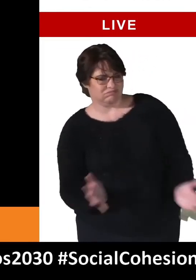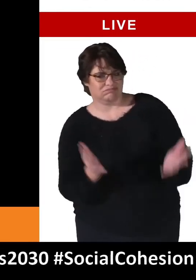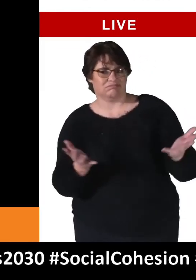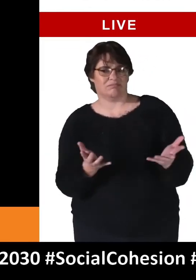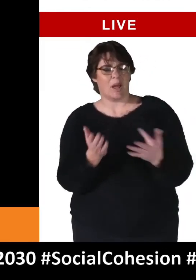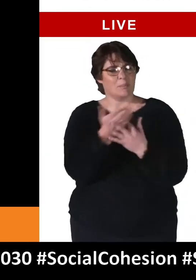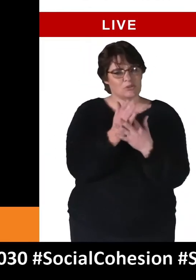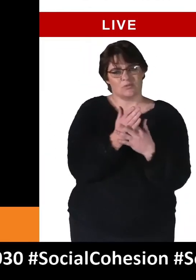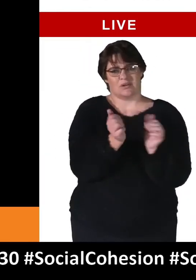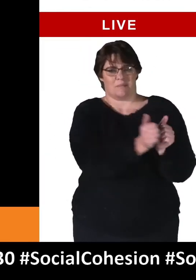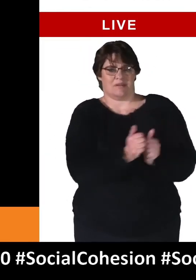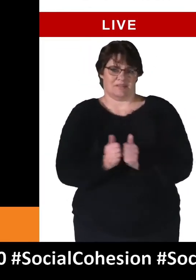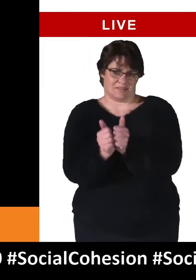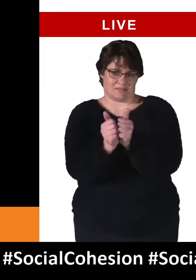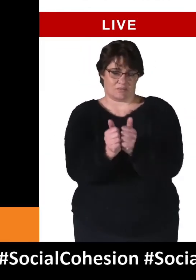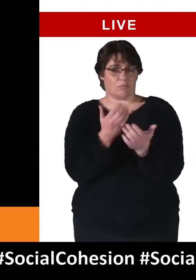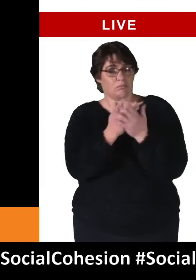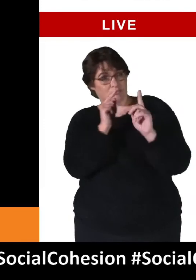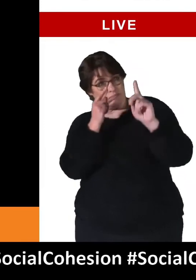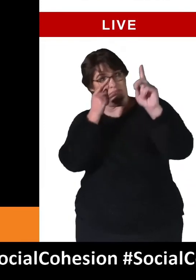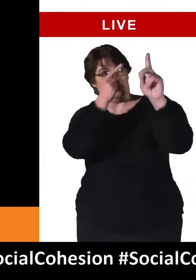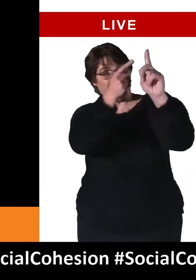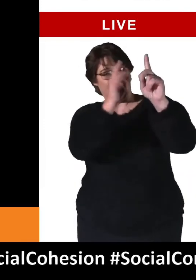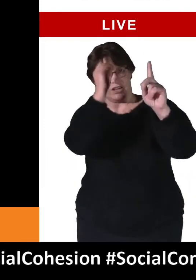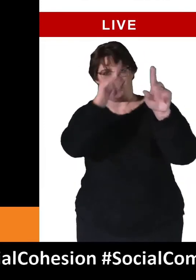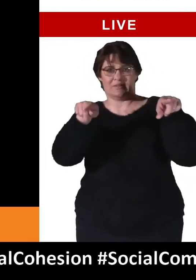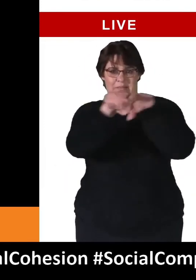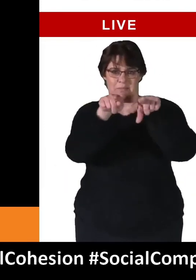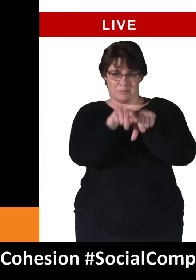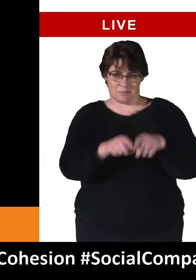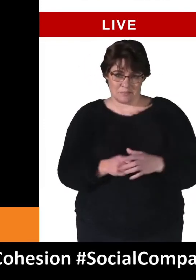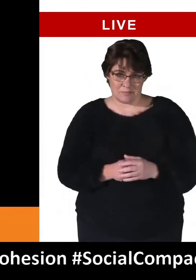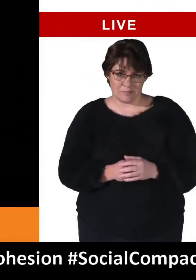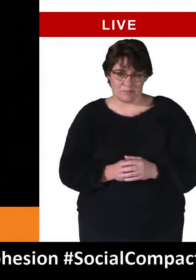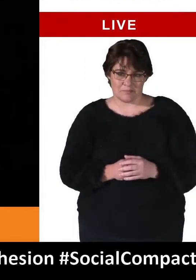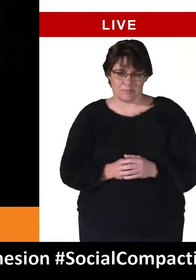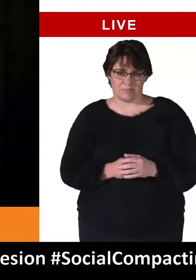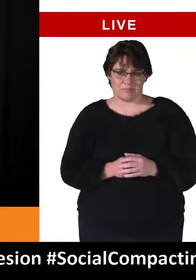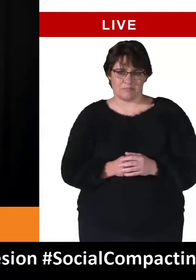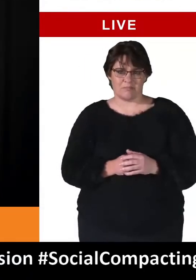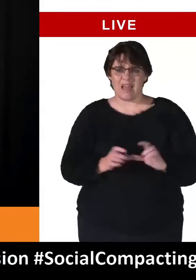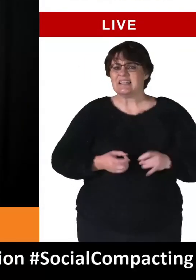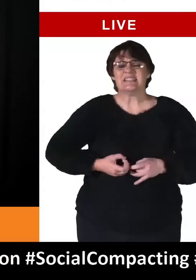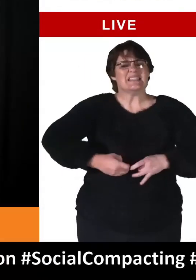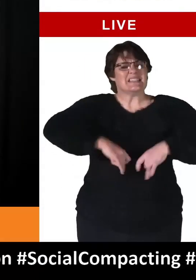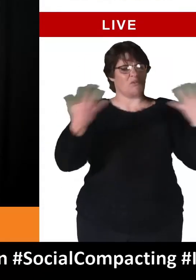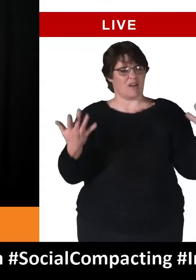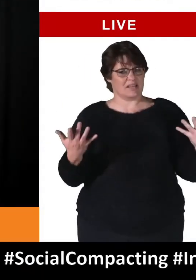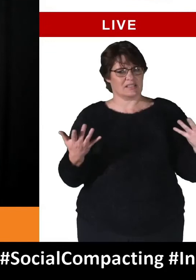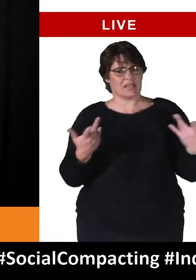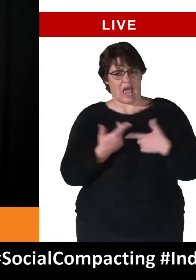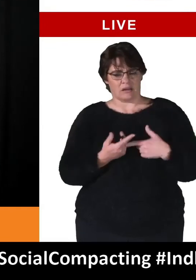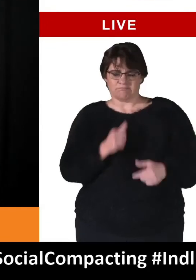between partners to work towards common interests. What are the sacrifices and